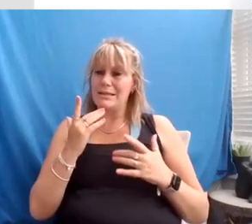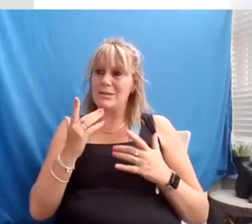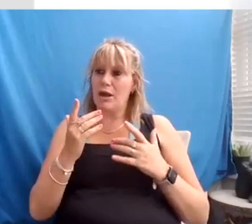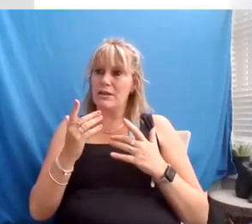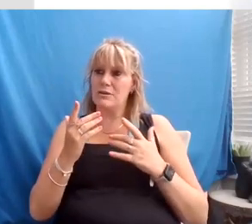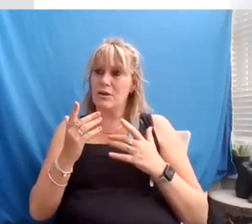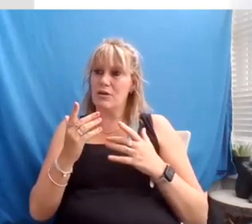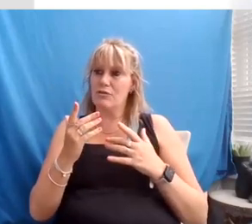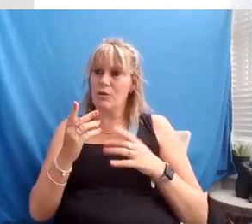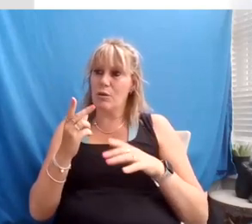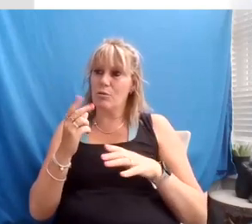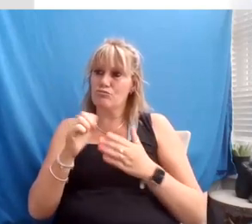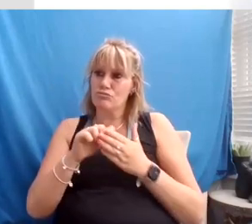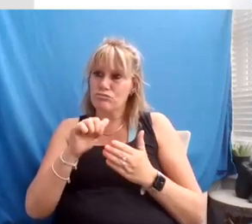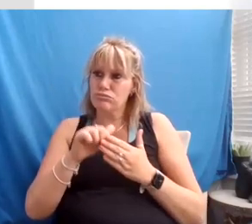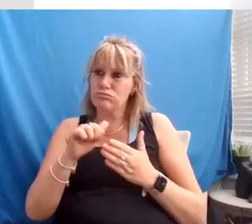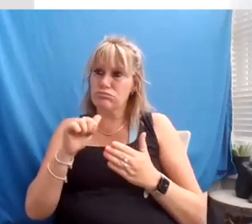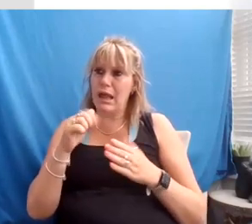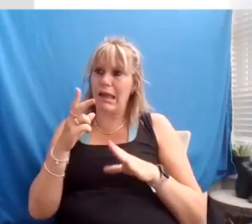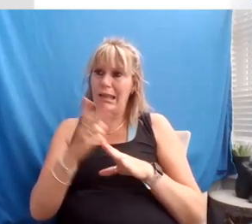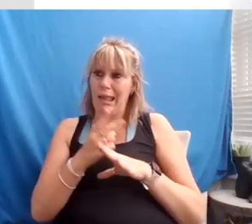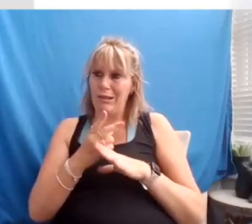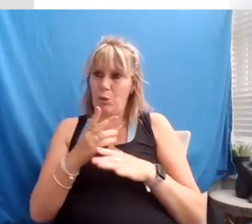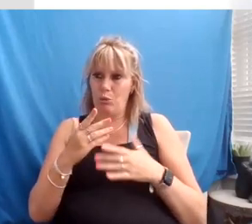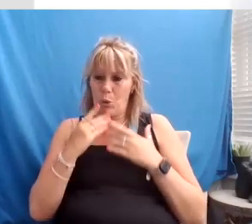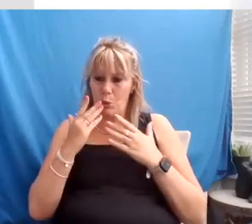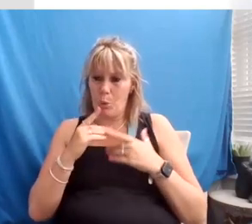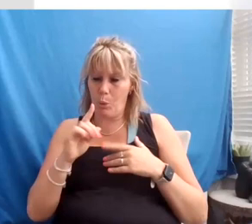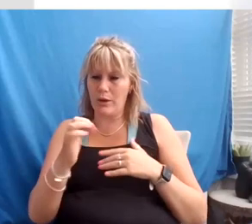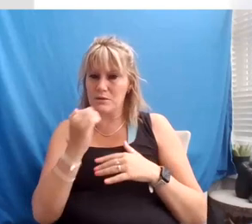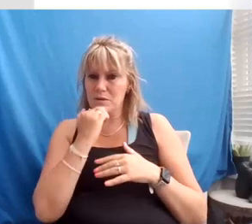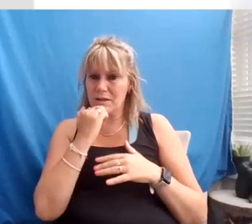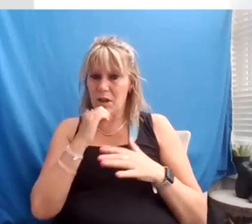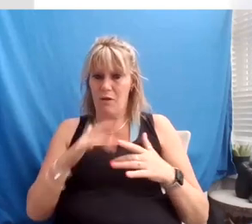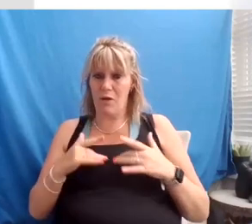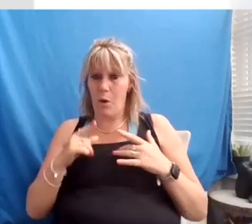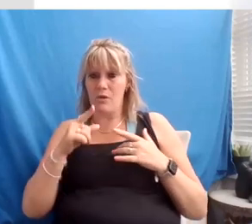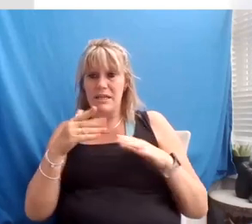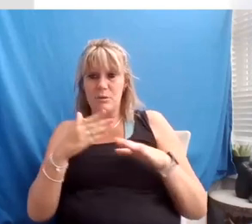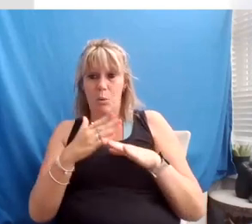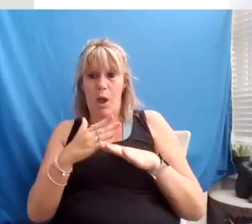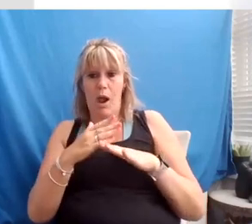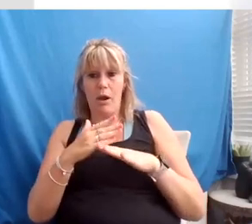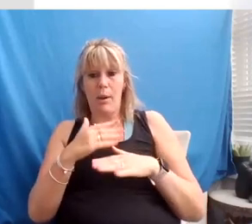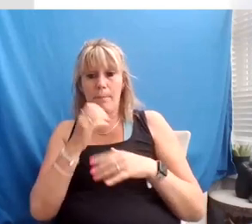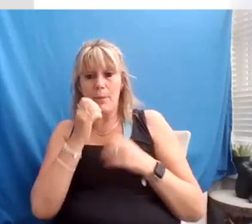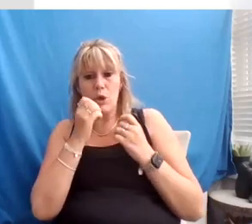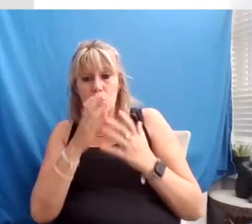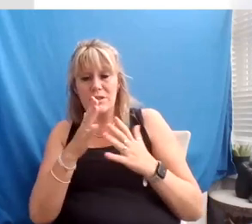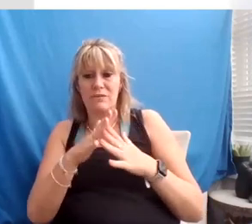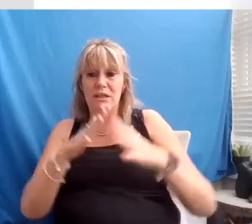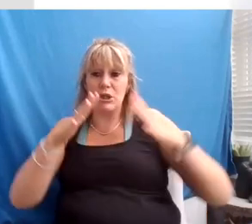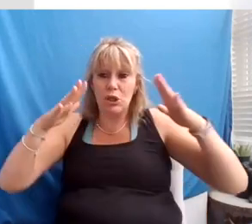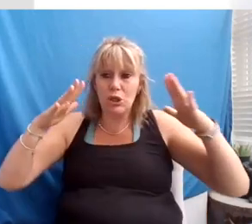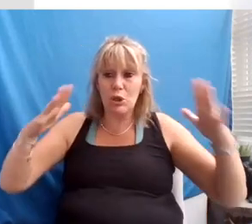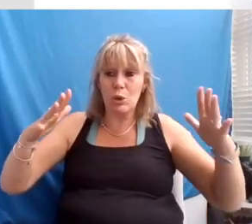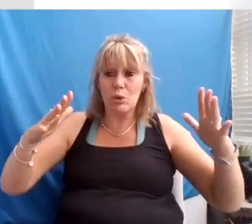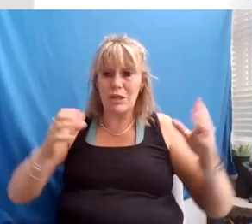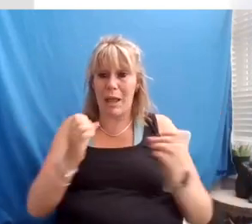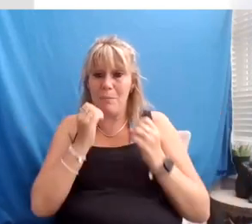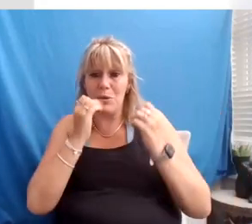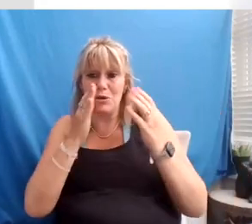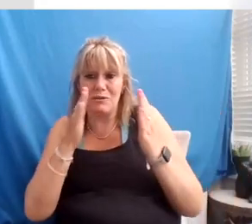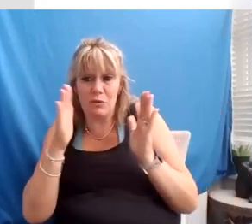what size it should be. But I just think these would work beautifully huge, and you know, and I can see that they're beautiful in